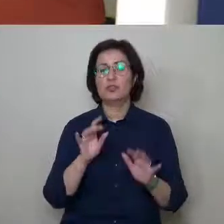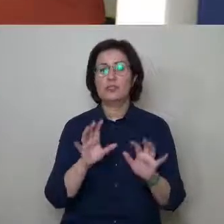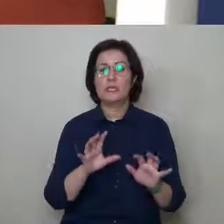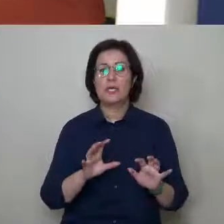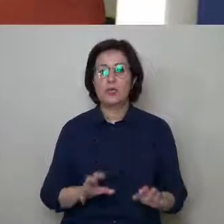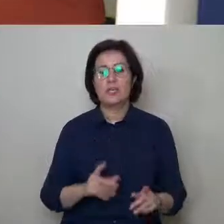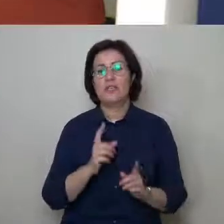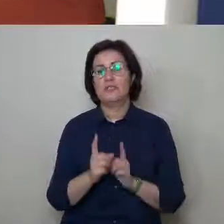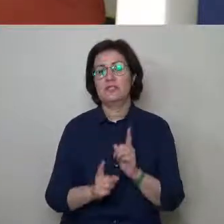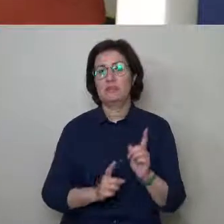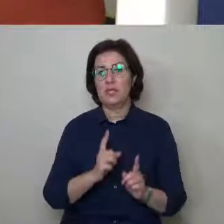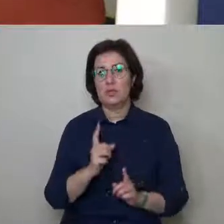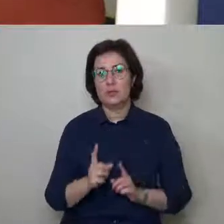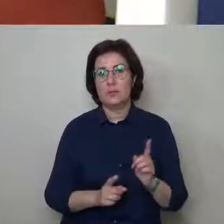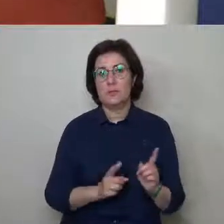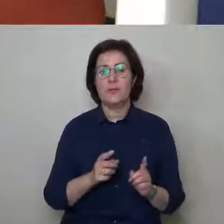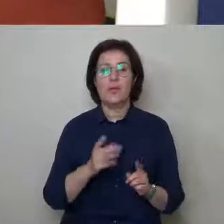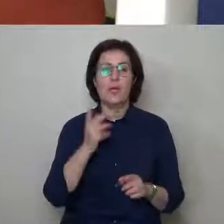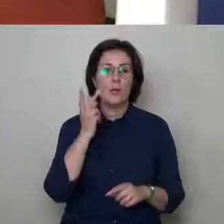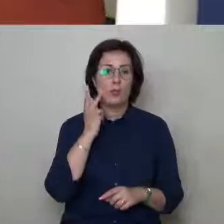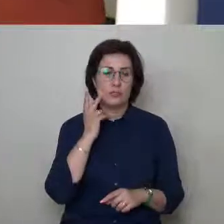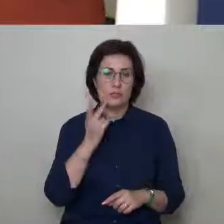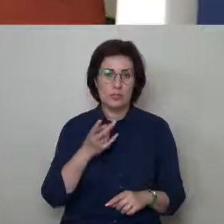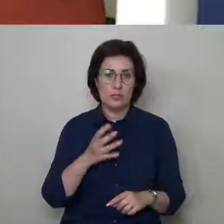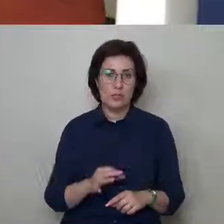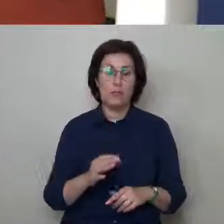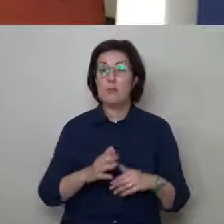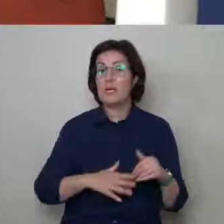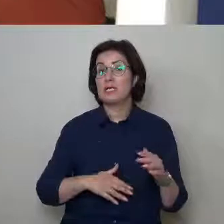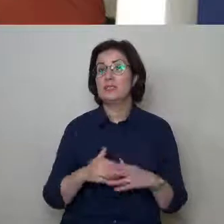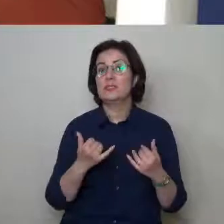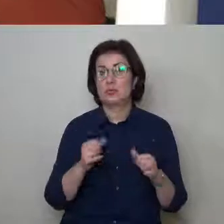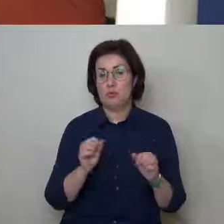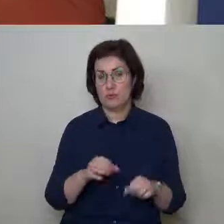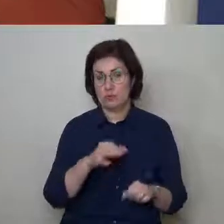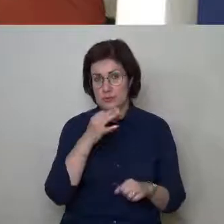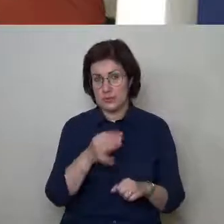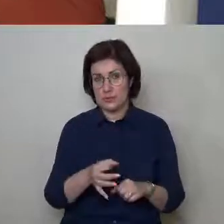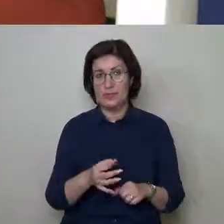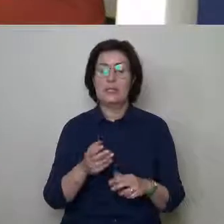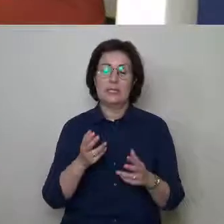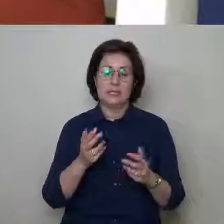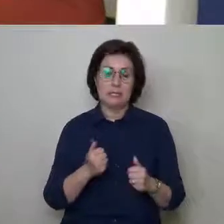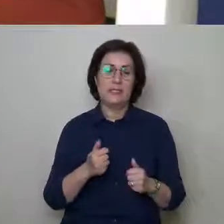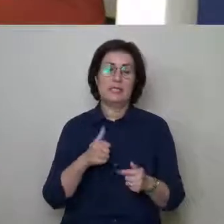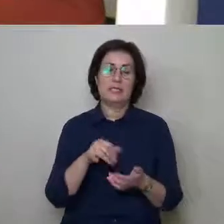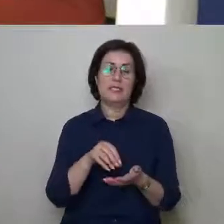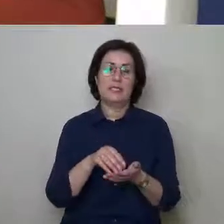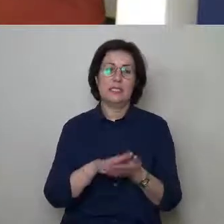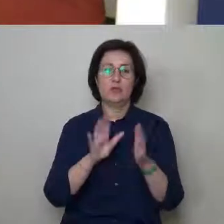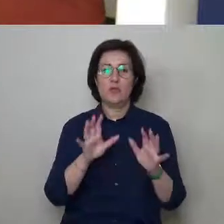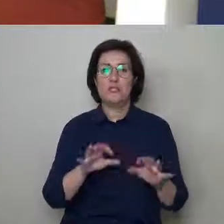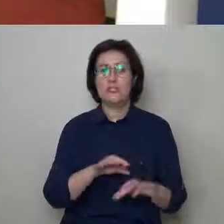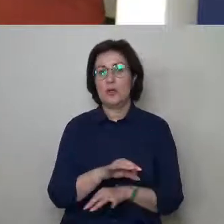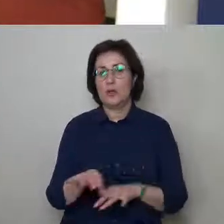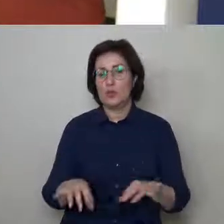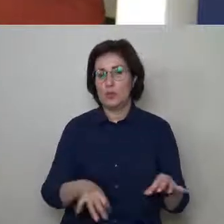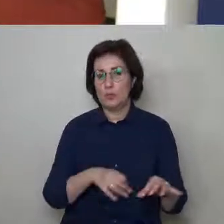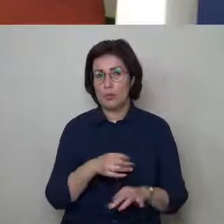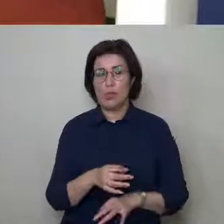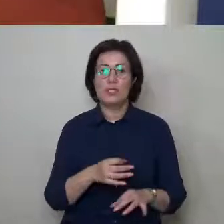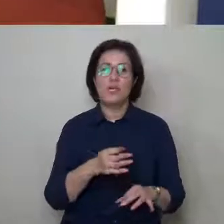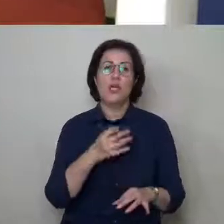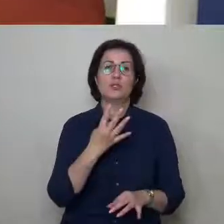it's true that the election legislation changes permanently. Even now, draft laws have